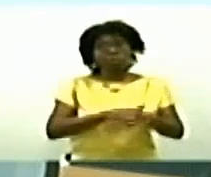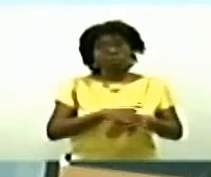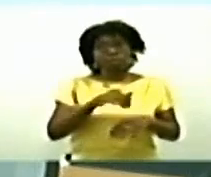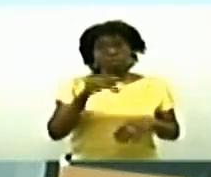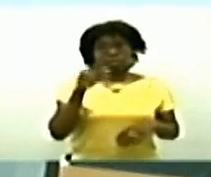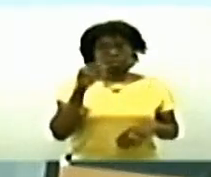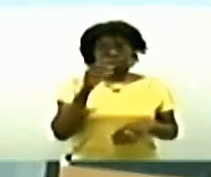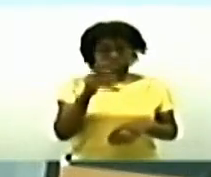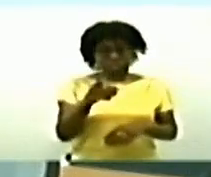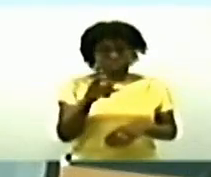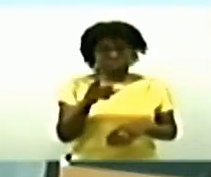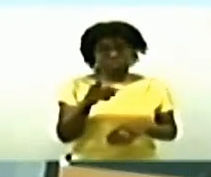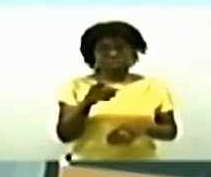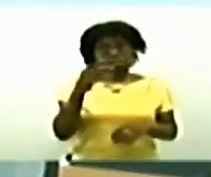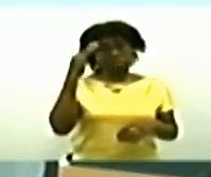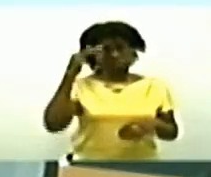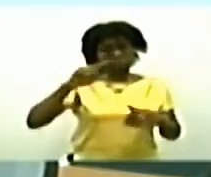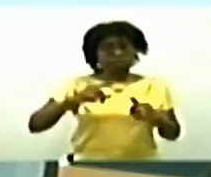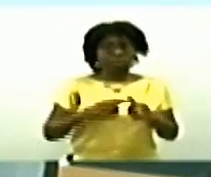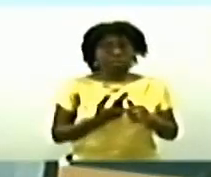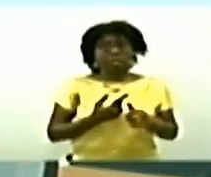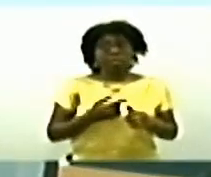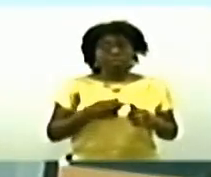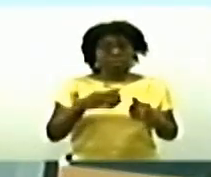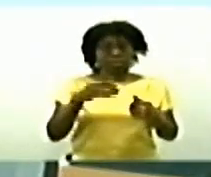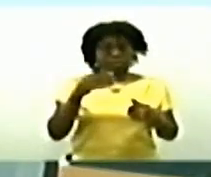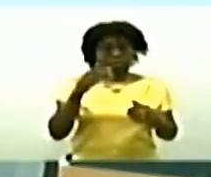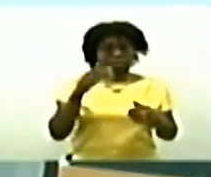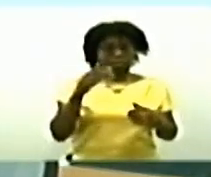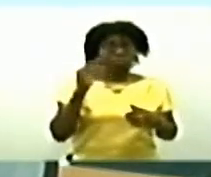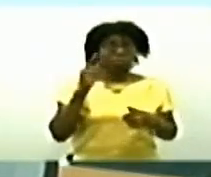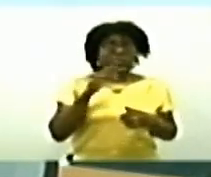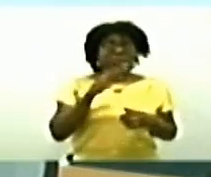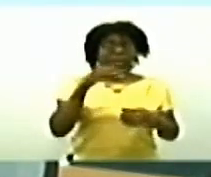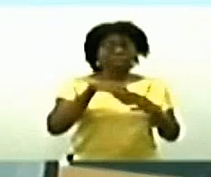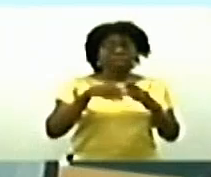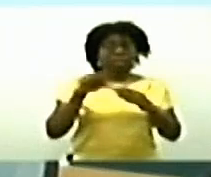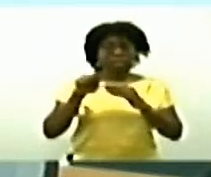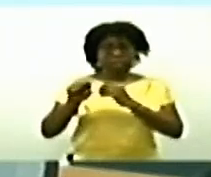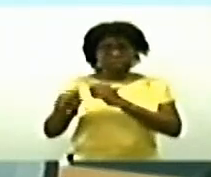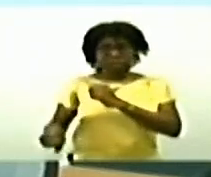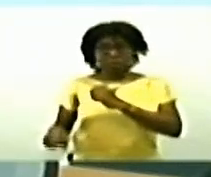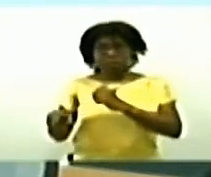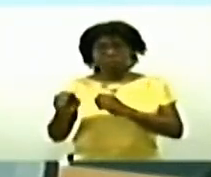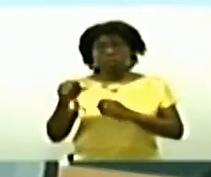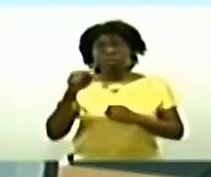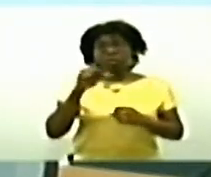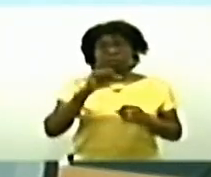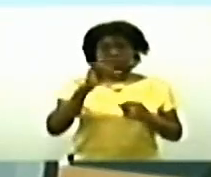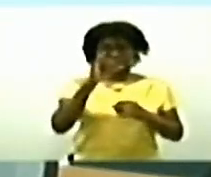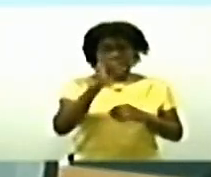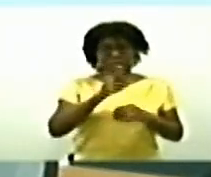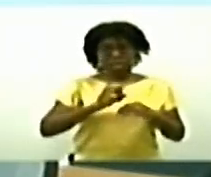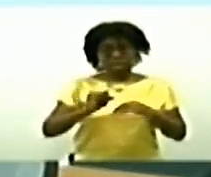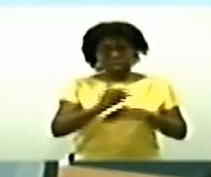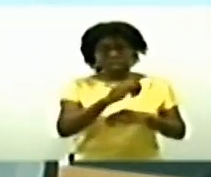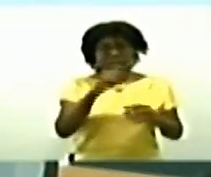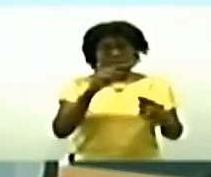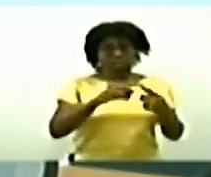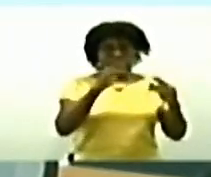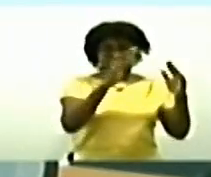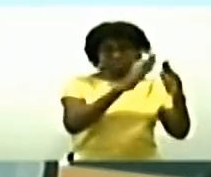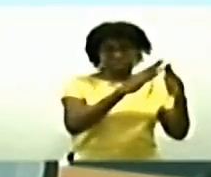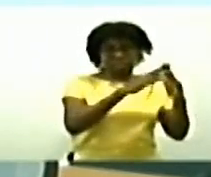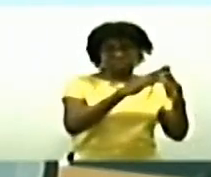first outlay of the wardens, it will be in the south of the island to the capital city. We have in